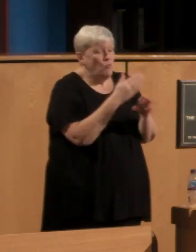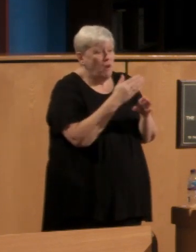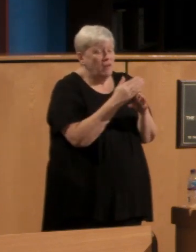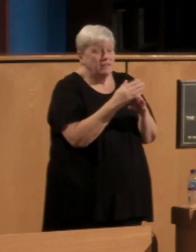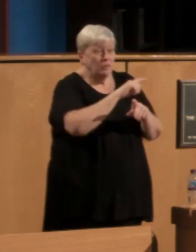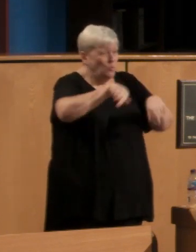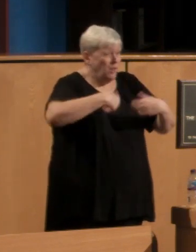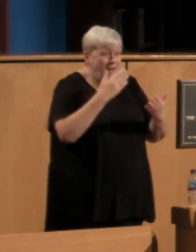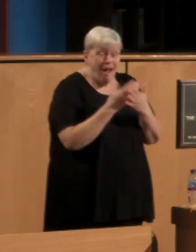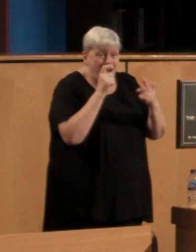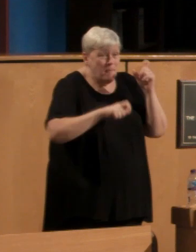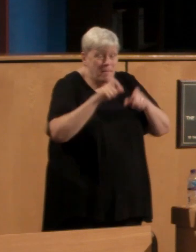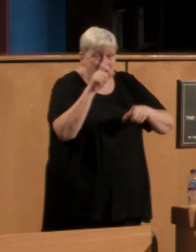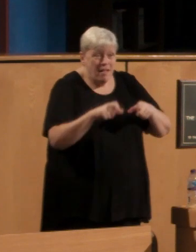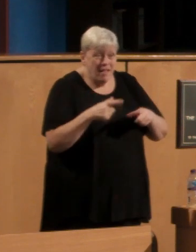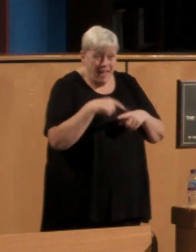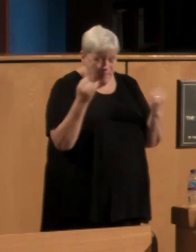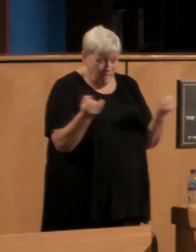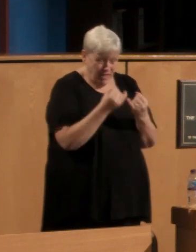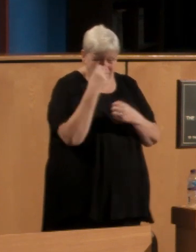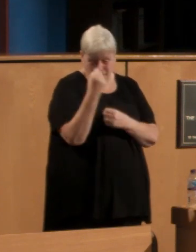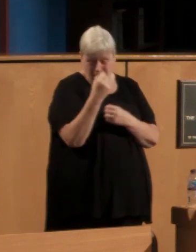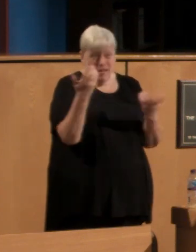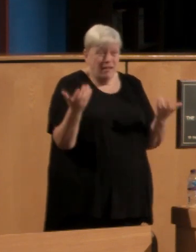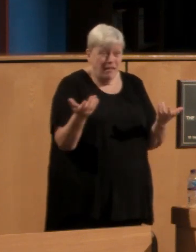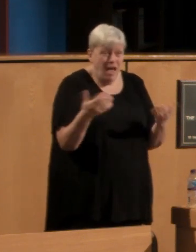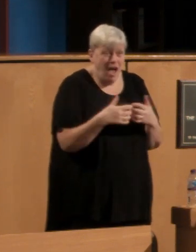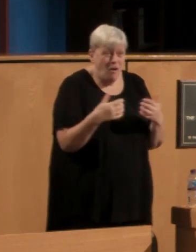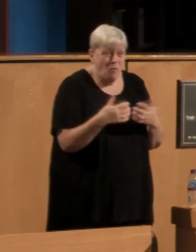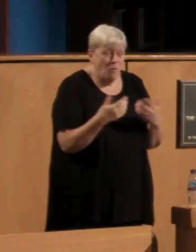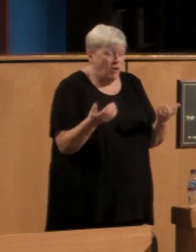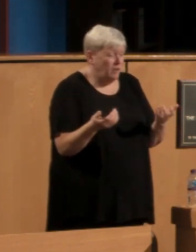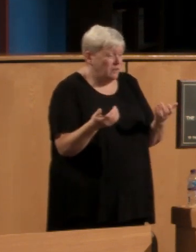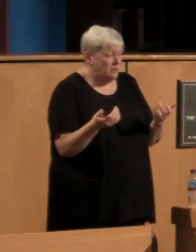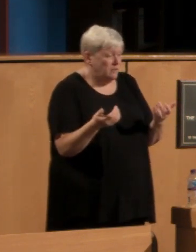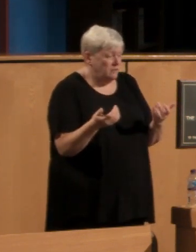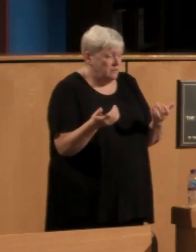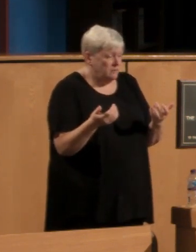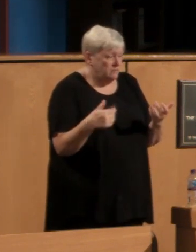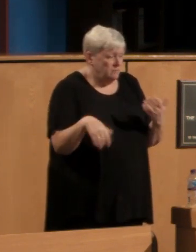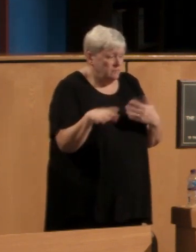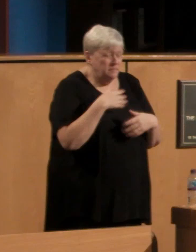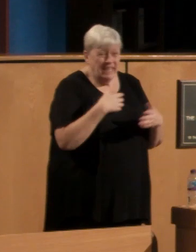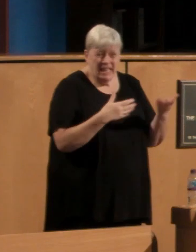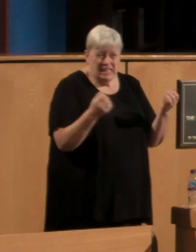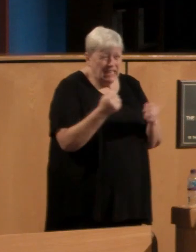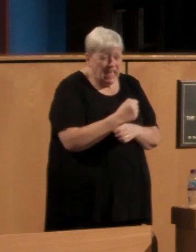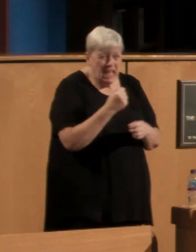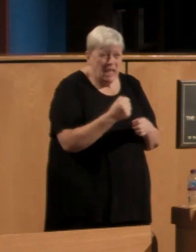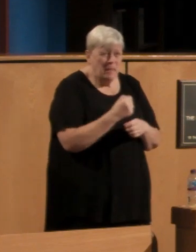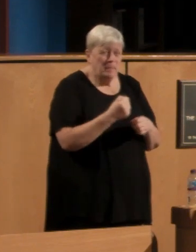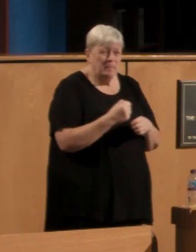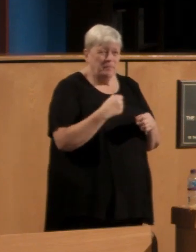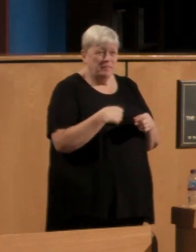people. But can we sidestep that and not play that game? And also, when we play that game of convincing that